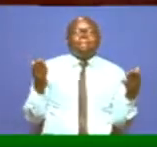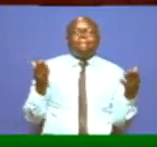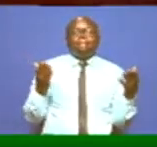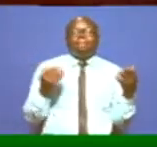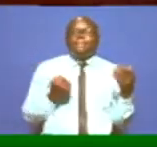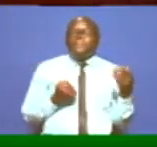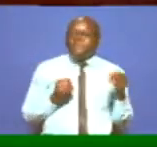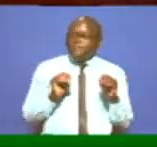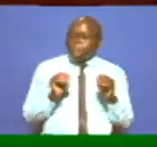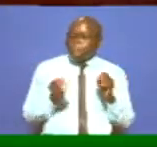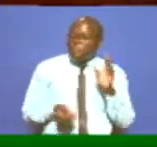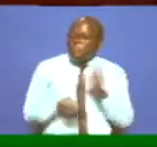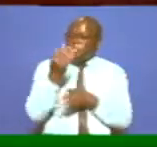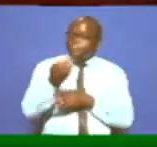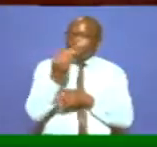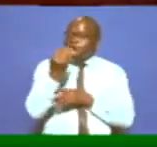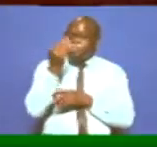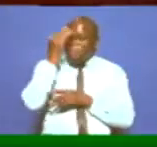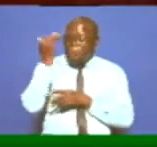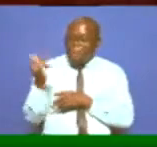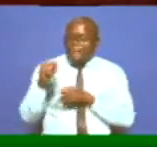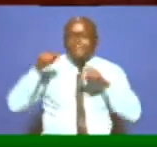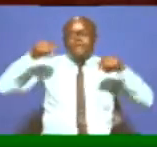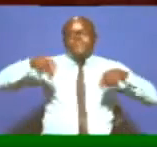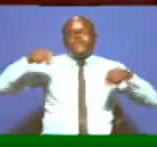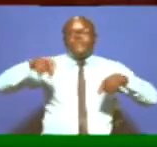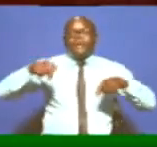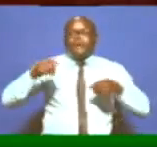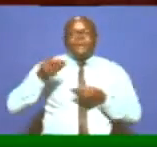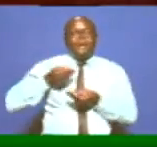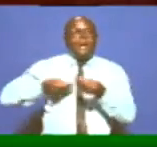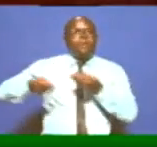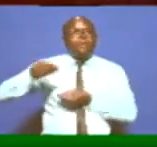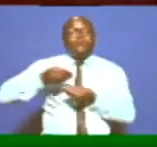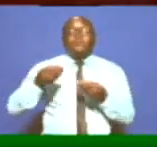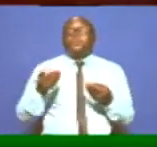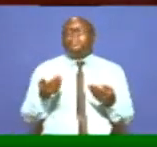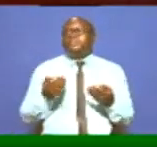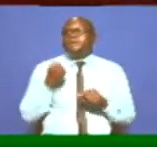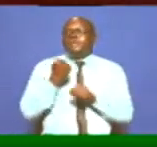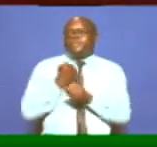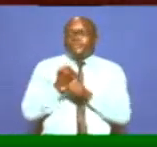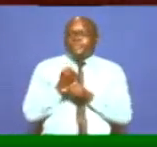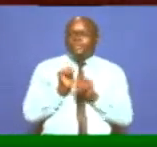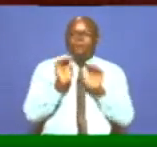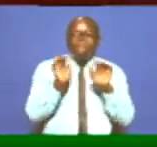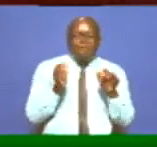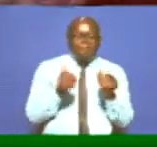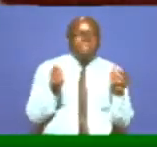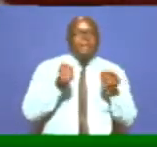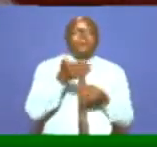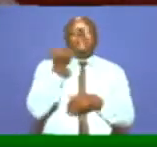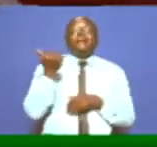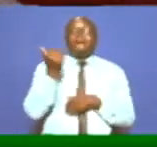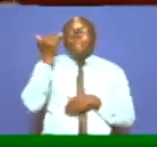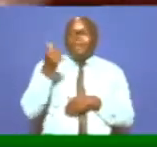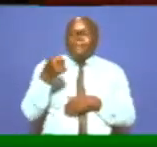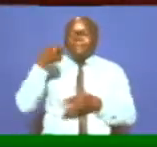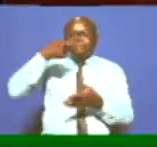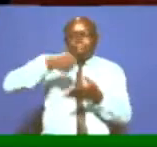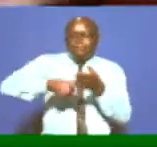produce food is because today it's uneconomical to do agriculture. Because the prices of